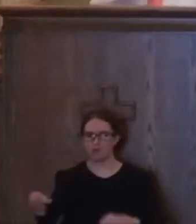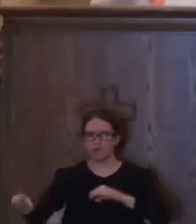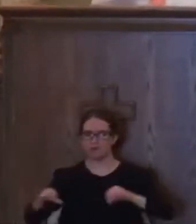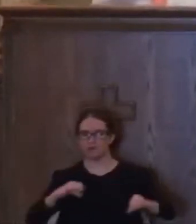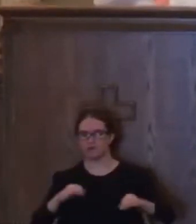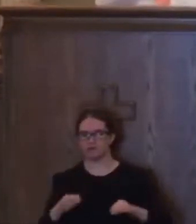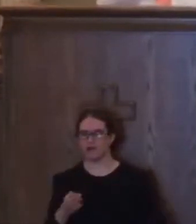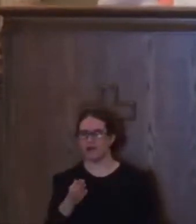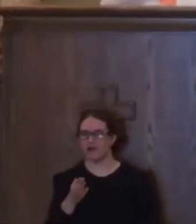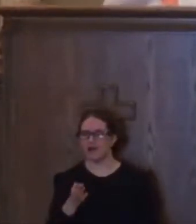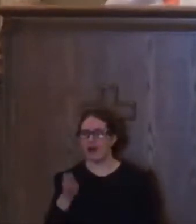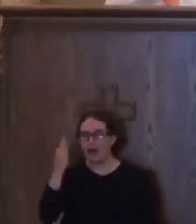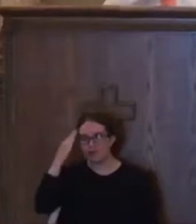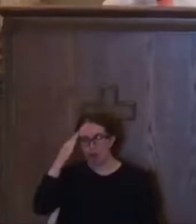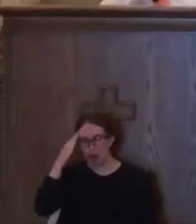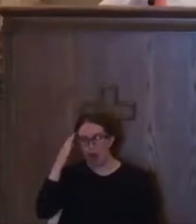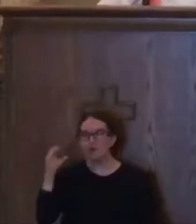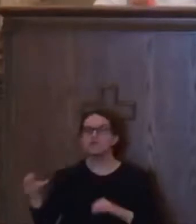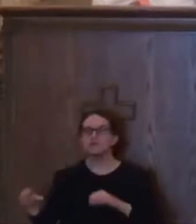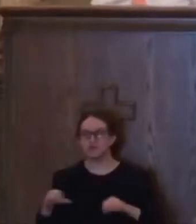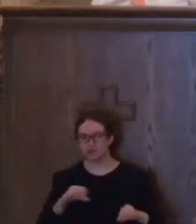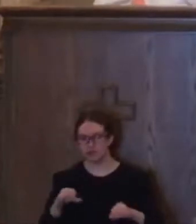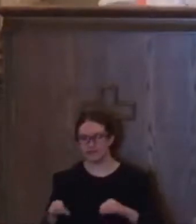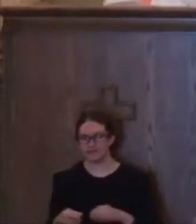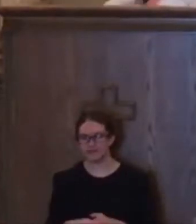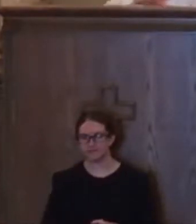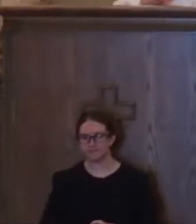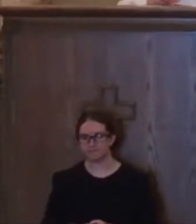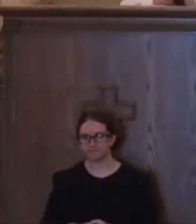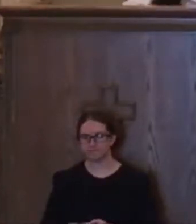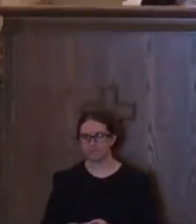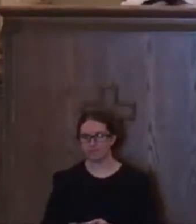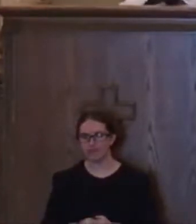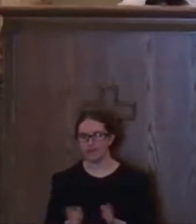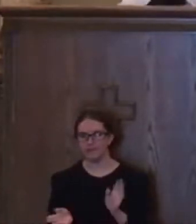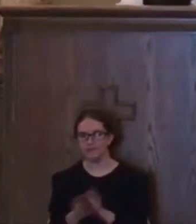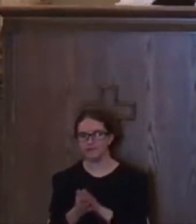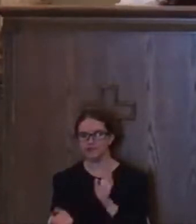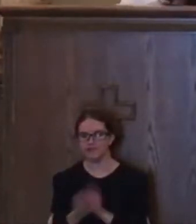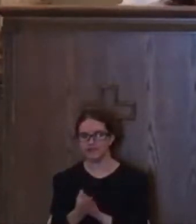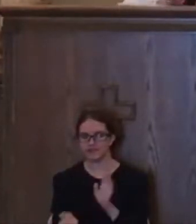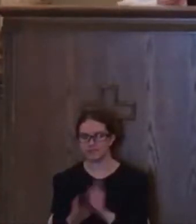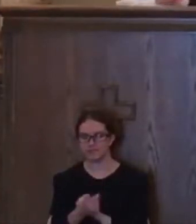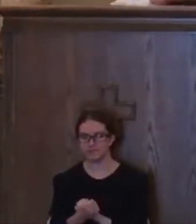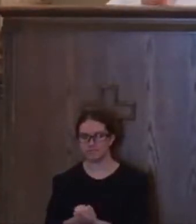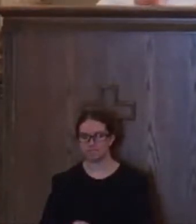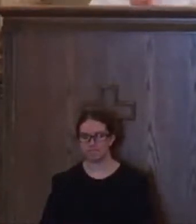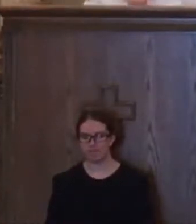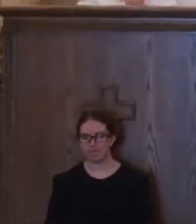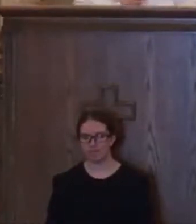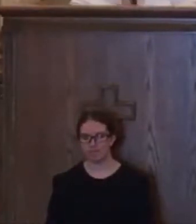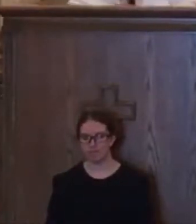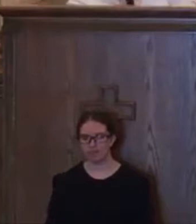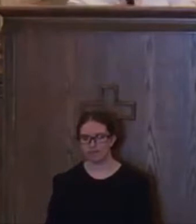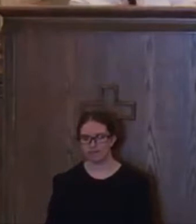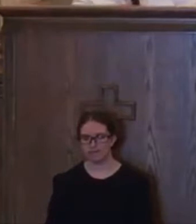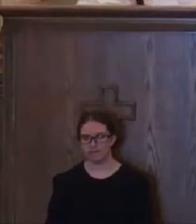it. God, I know you can do it, Lord. Hey, hallelujah. Amen,